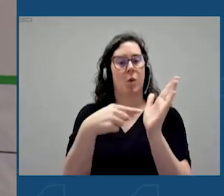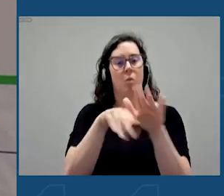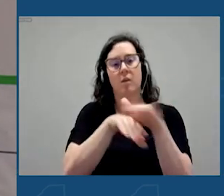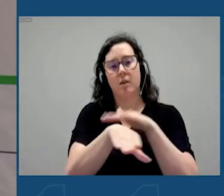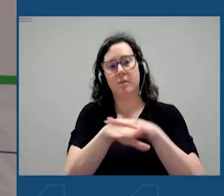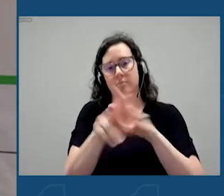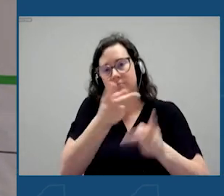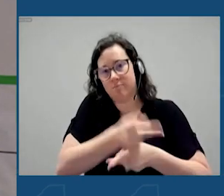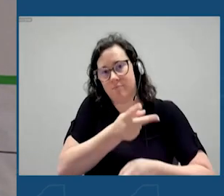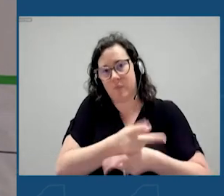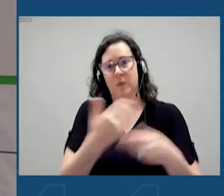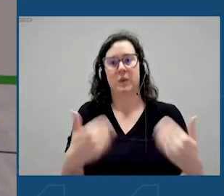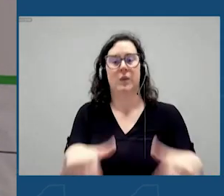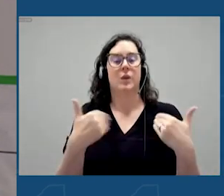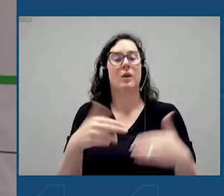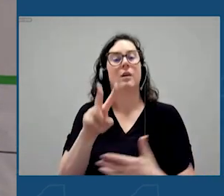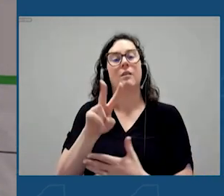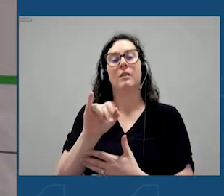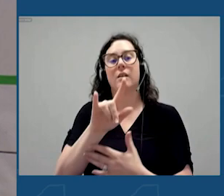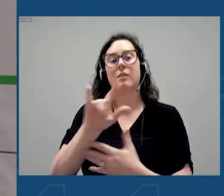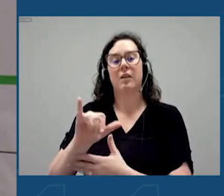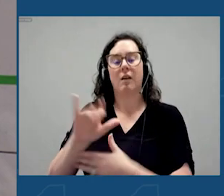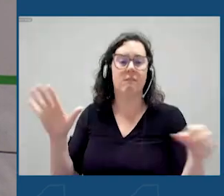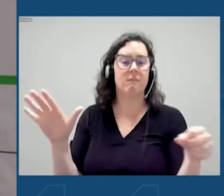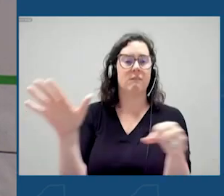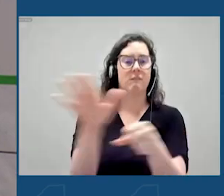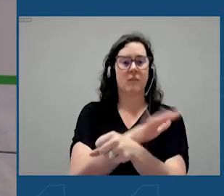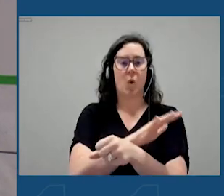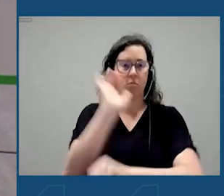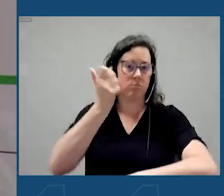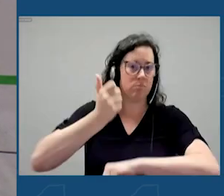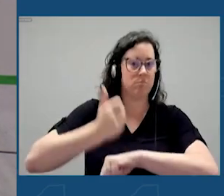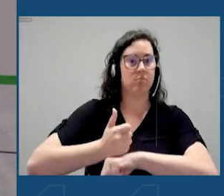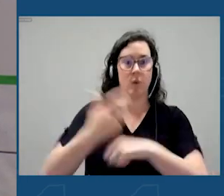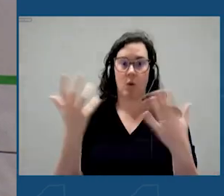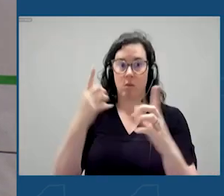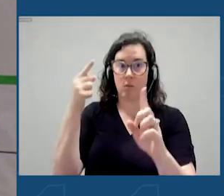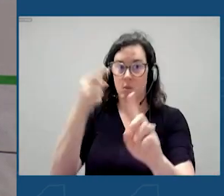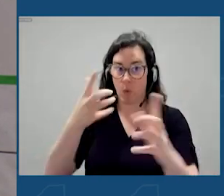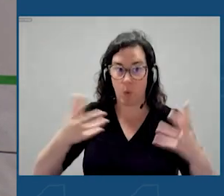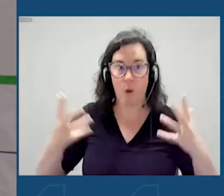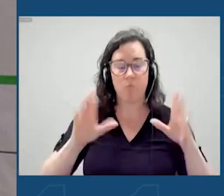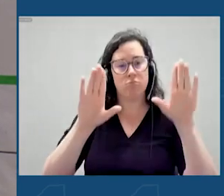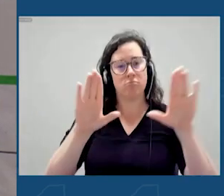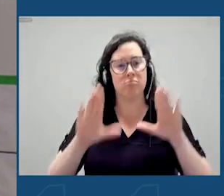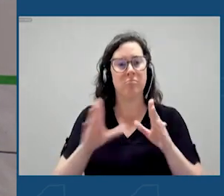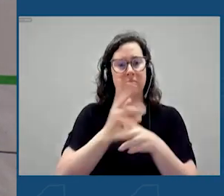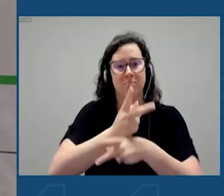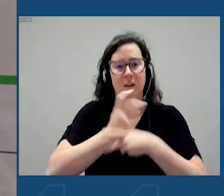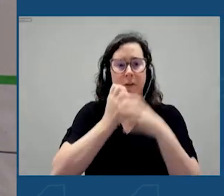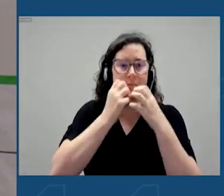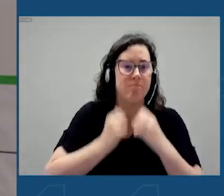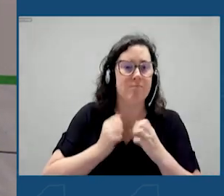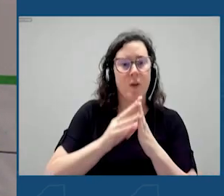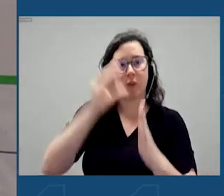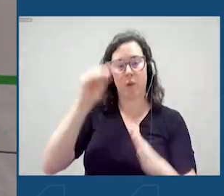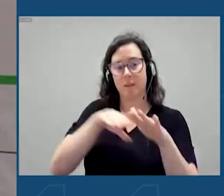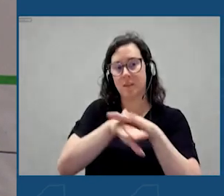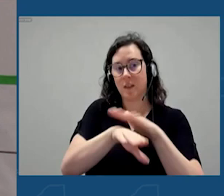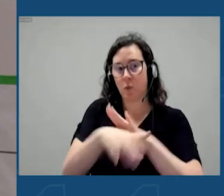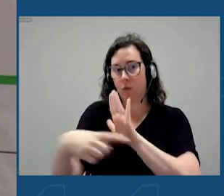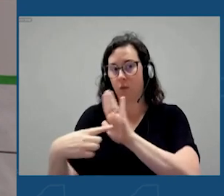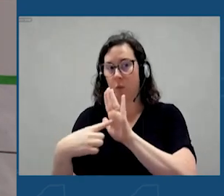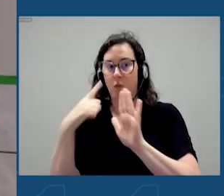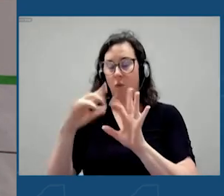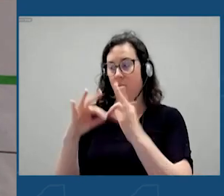childcare. Vivvi's entire mission, in fact, is to make exceptional care and learning accessible and affordable for working families